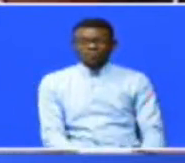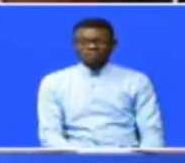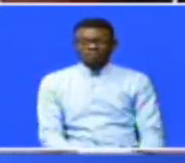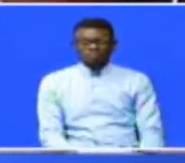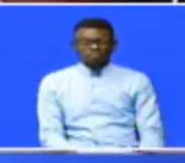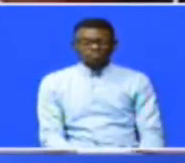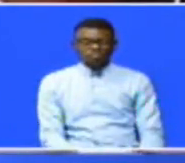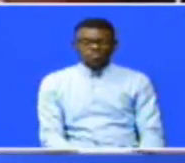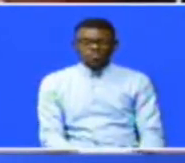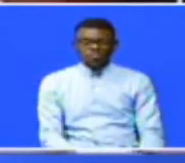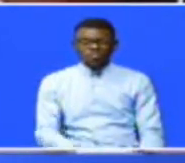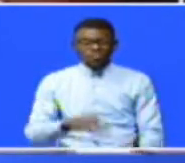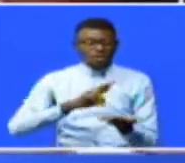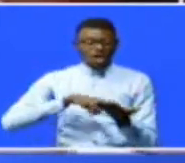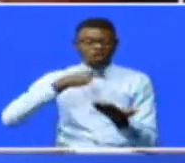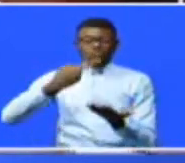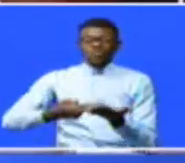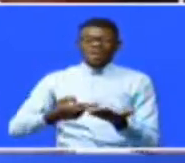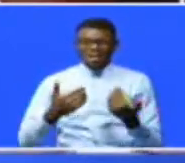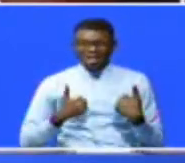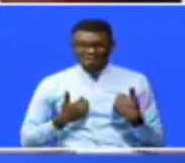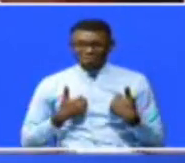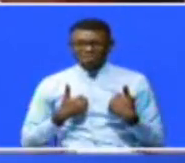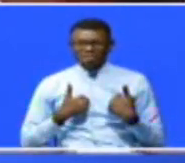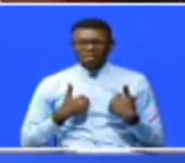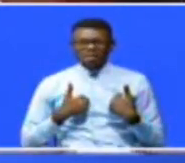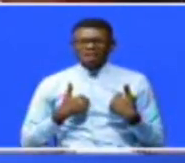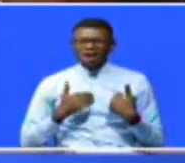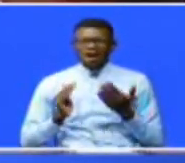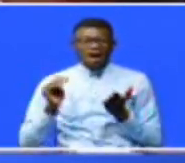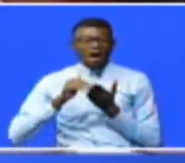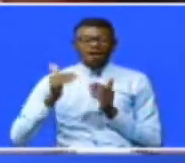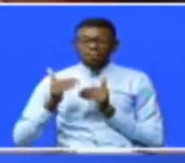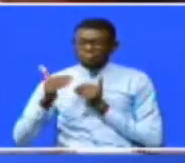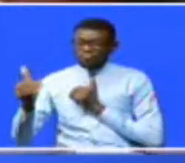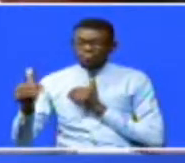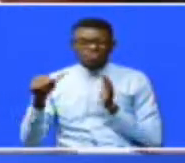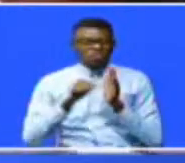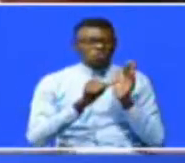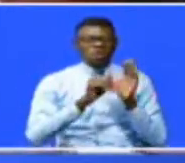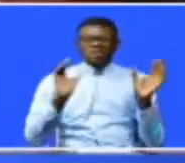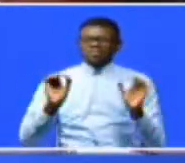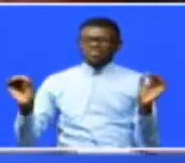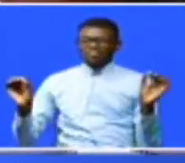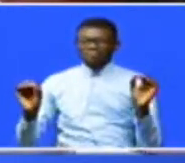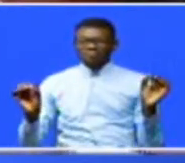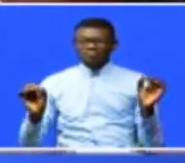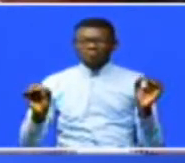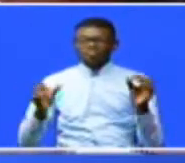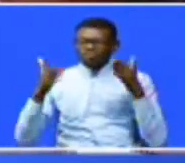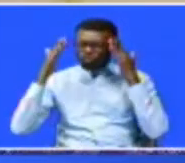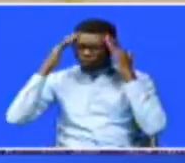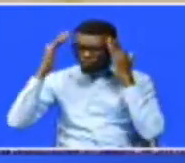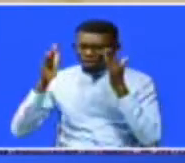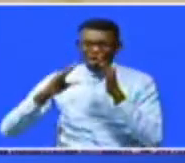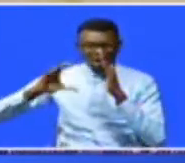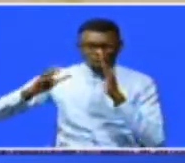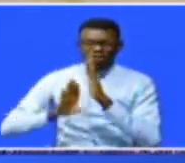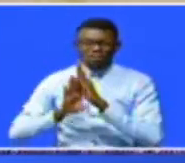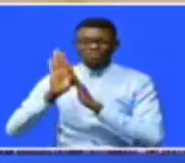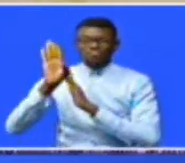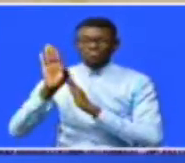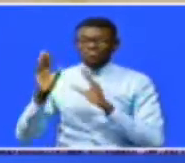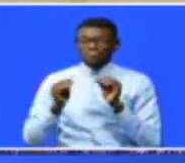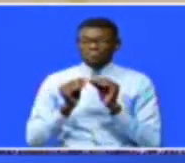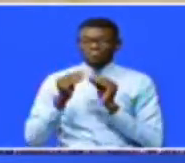with the kind of resources that we have, we shall have no problem other than developing our county. Mkutano